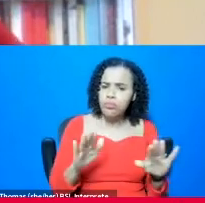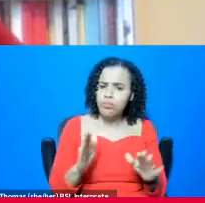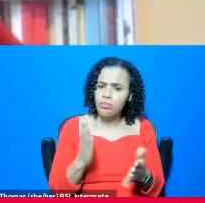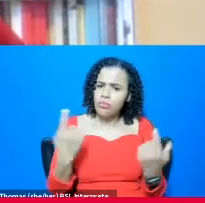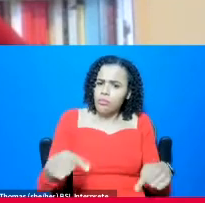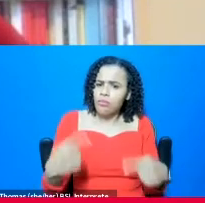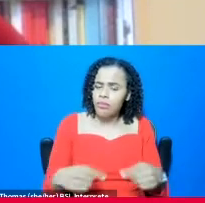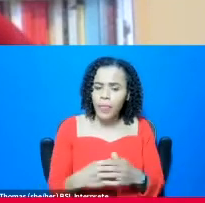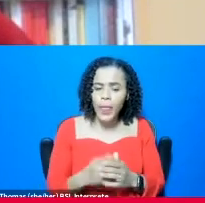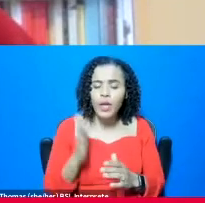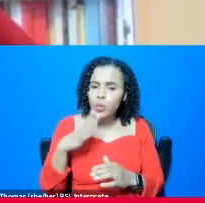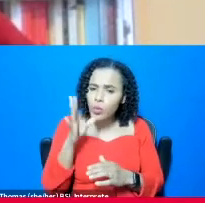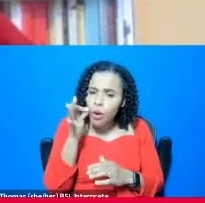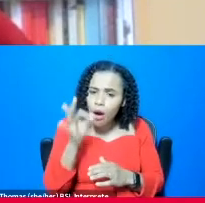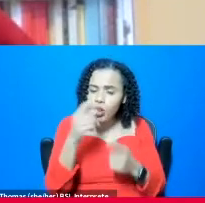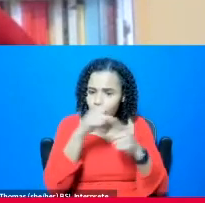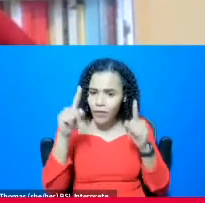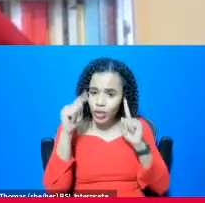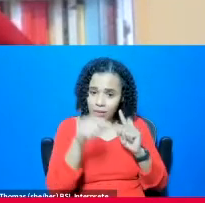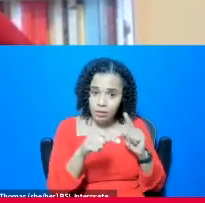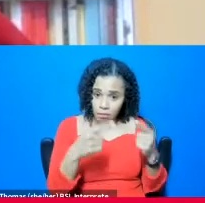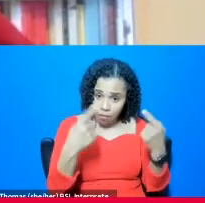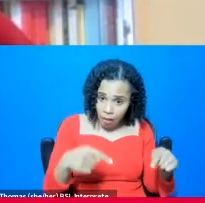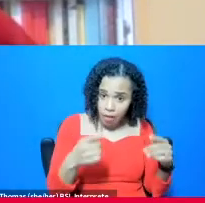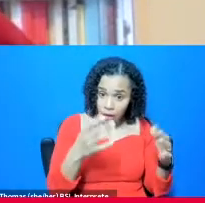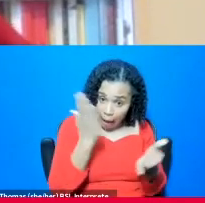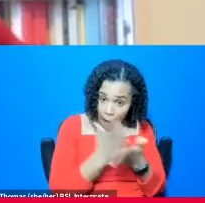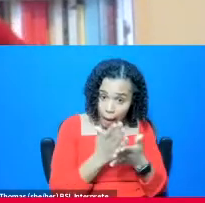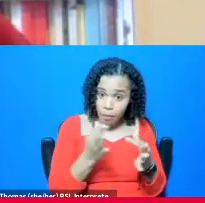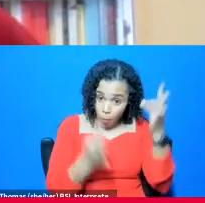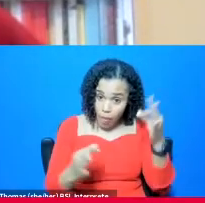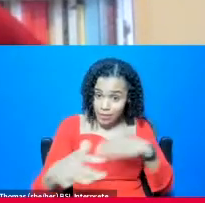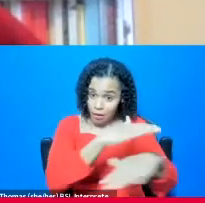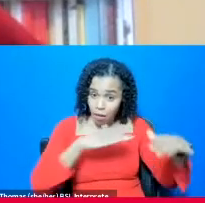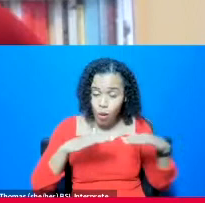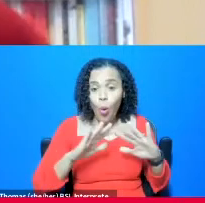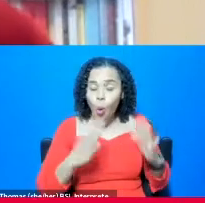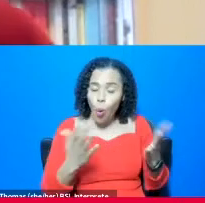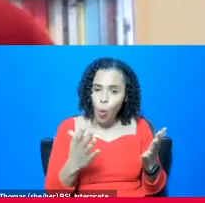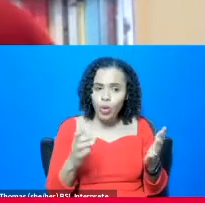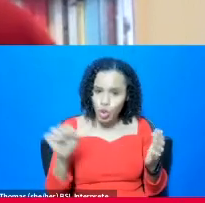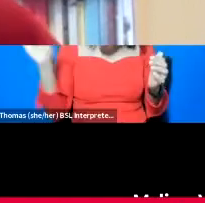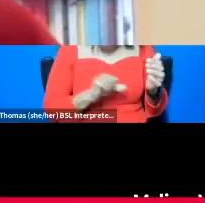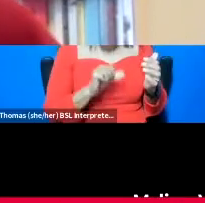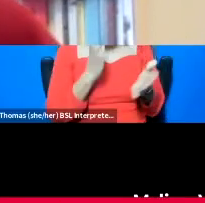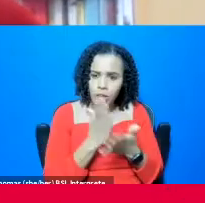are universities political spaces, and should they be political spaces?